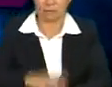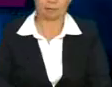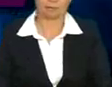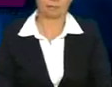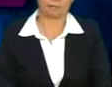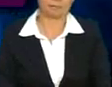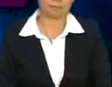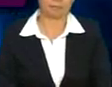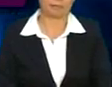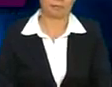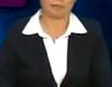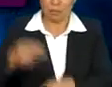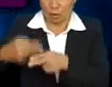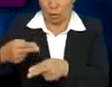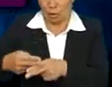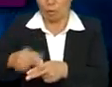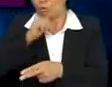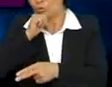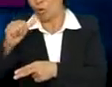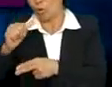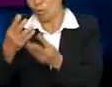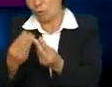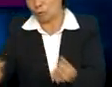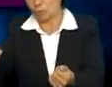absorb water. They are called